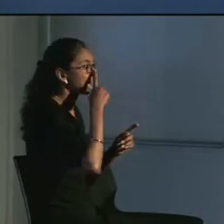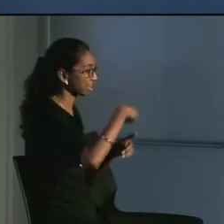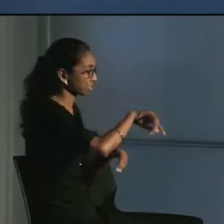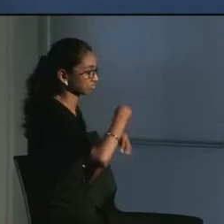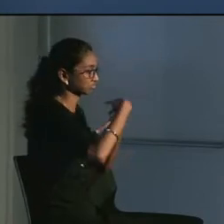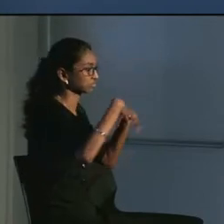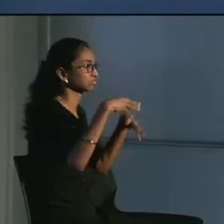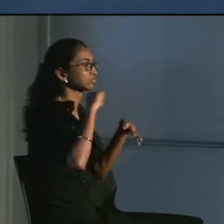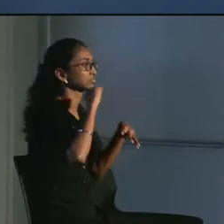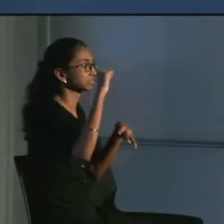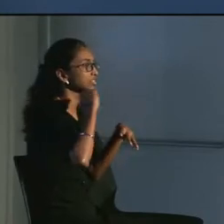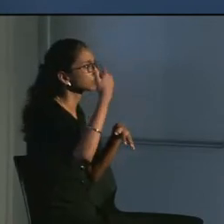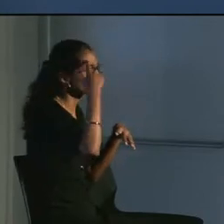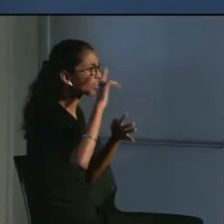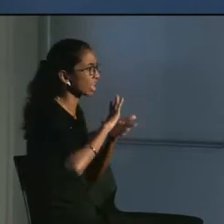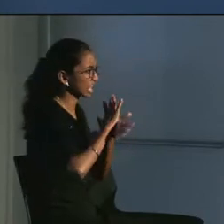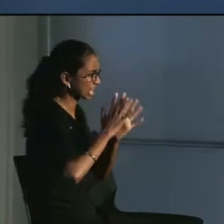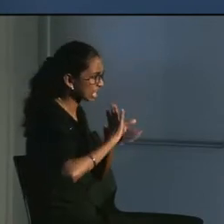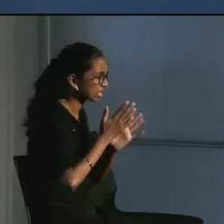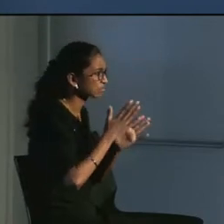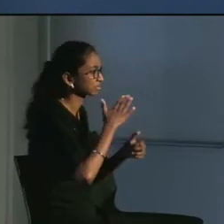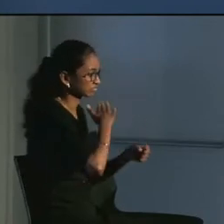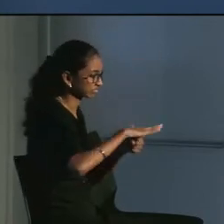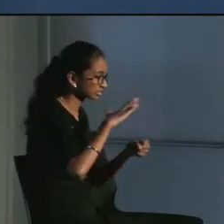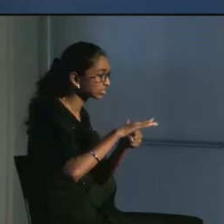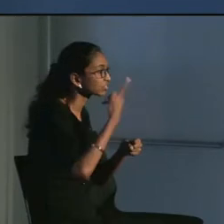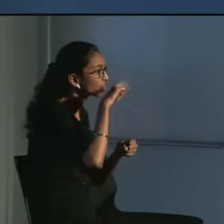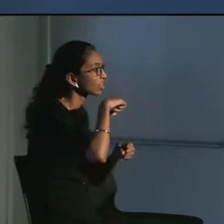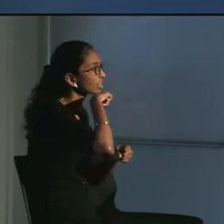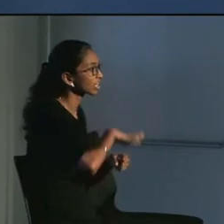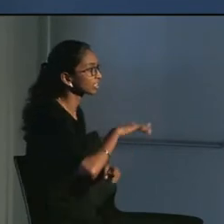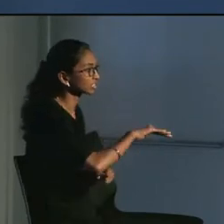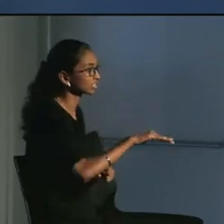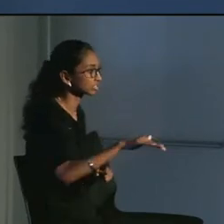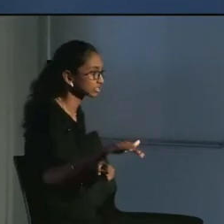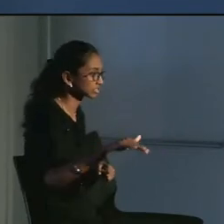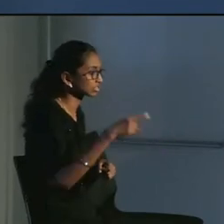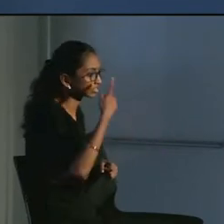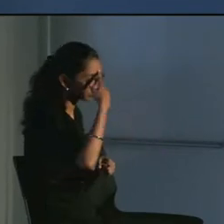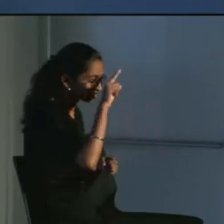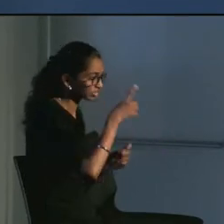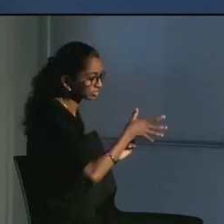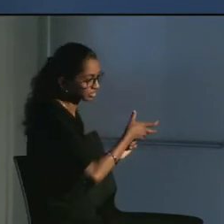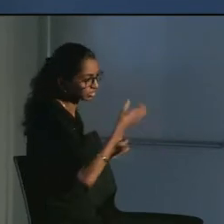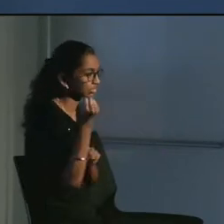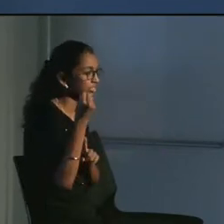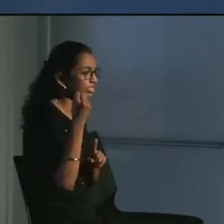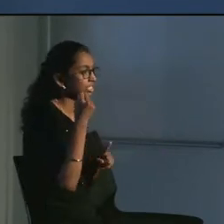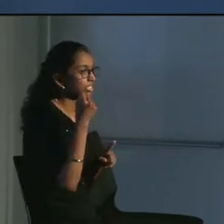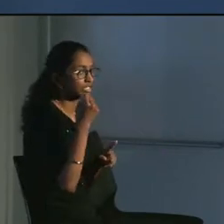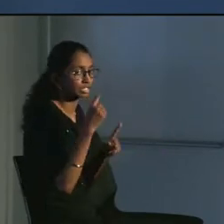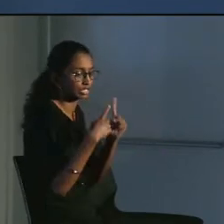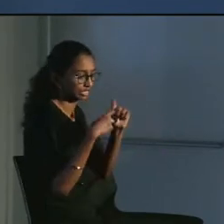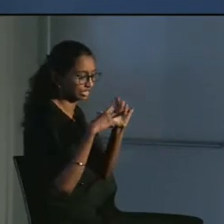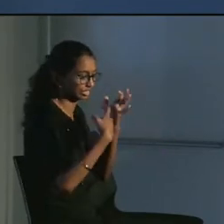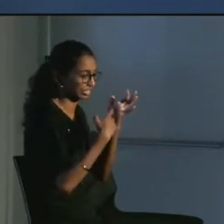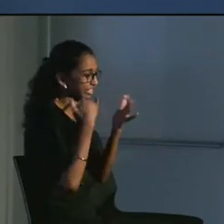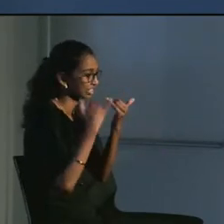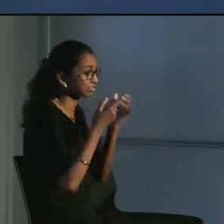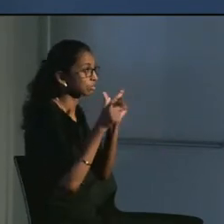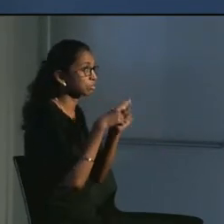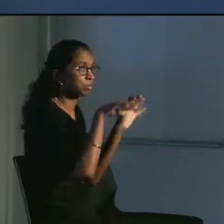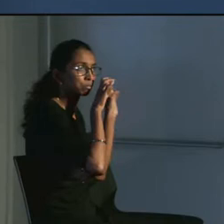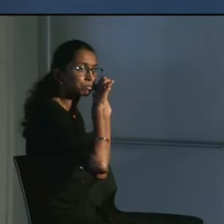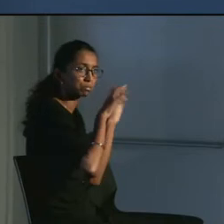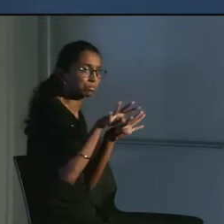the rape and murder of a young woman picked up for suspected terrorism. This drew a lot of attention